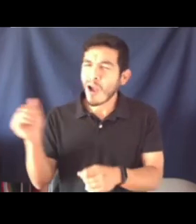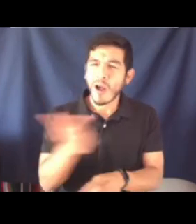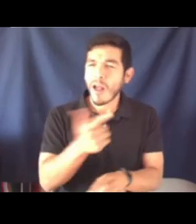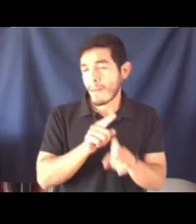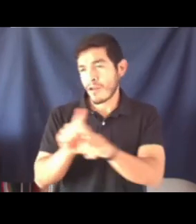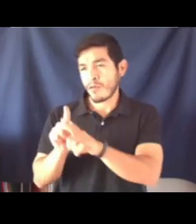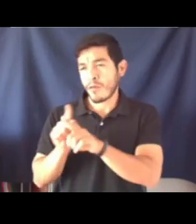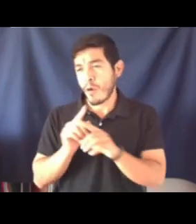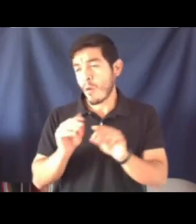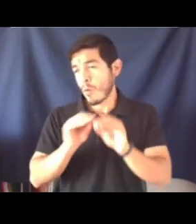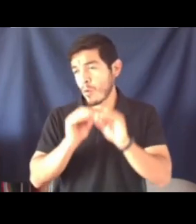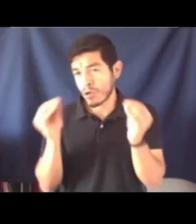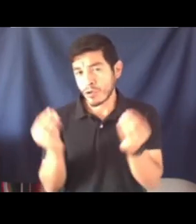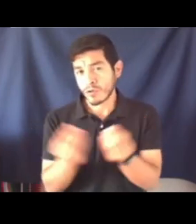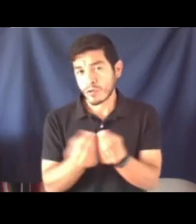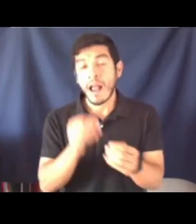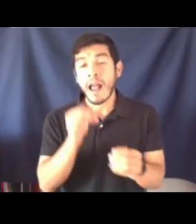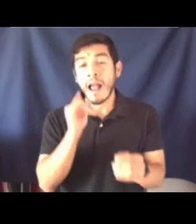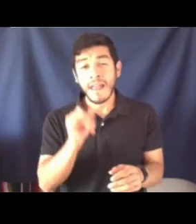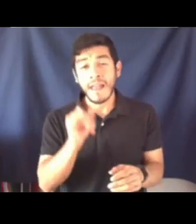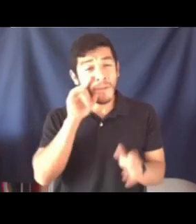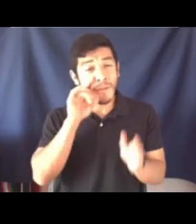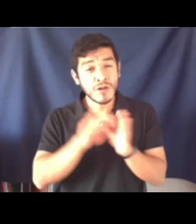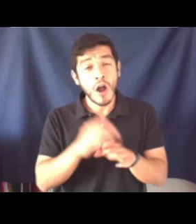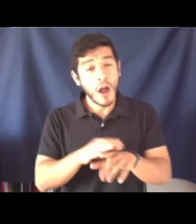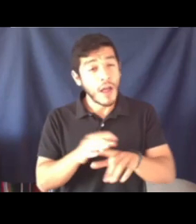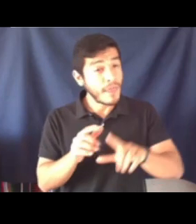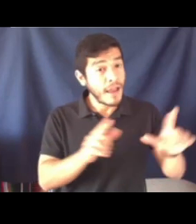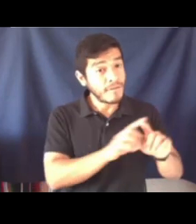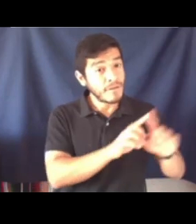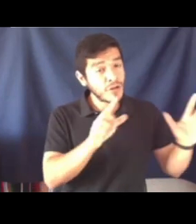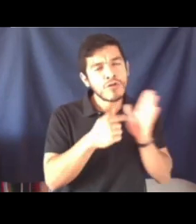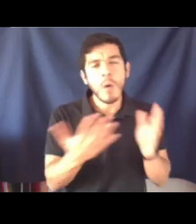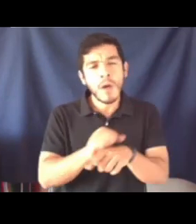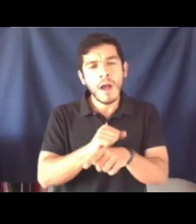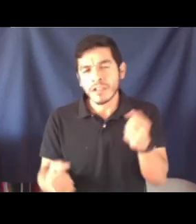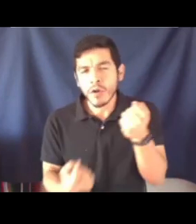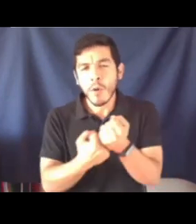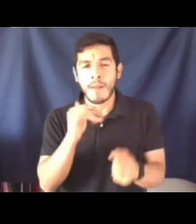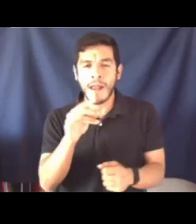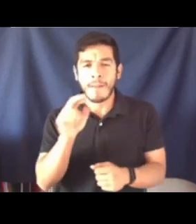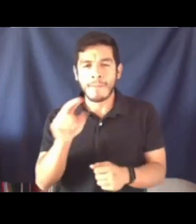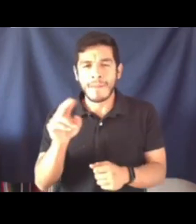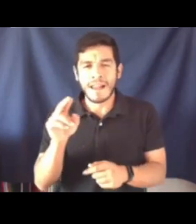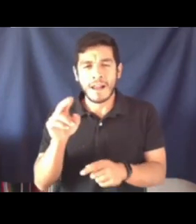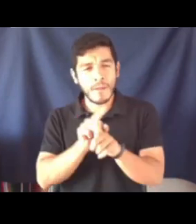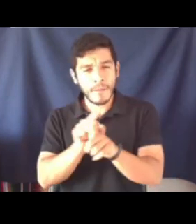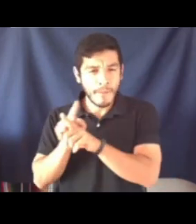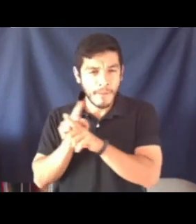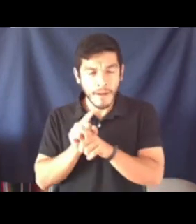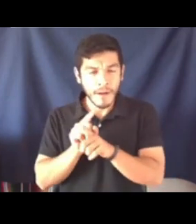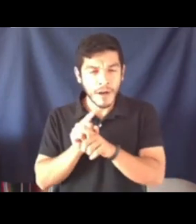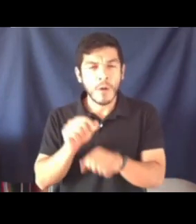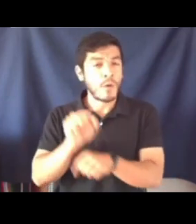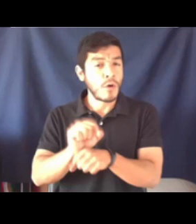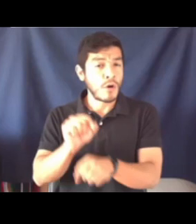the left of the screen represents that community of practice being supported by the Peer Mentoring Works tool suite and community